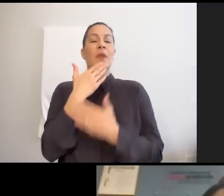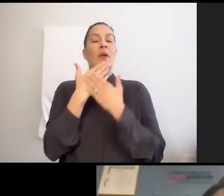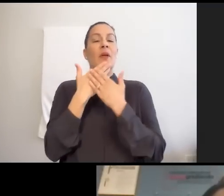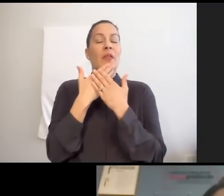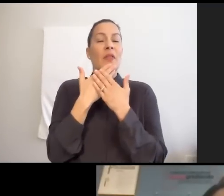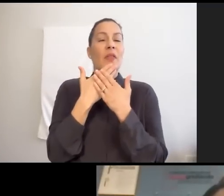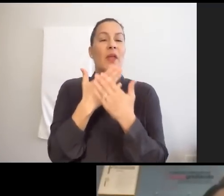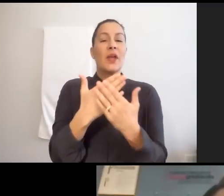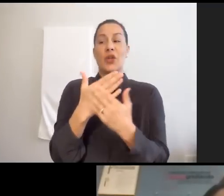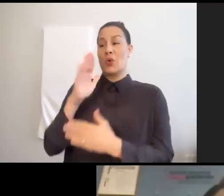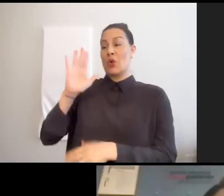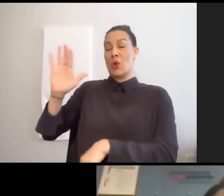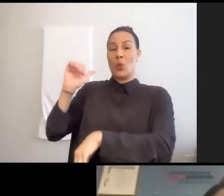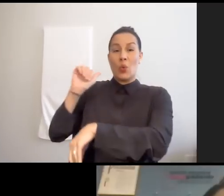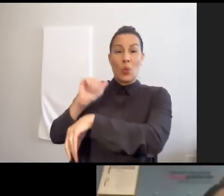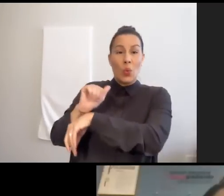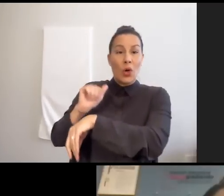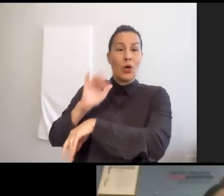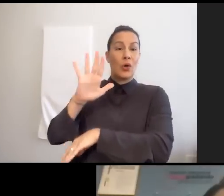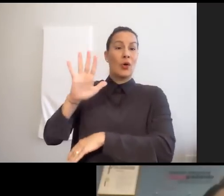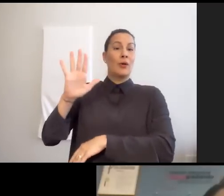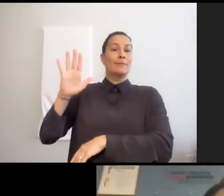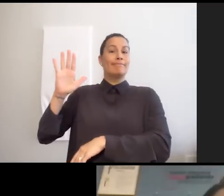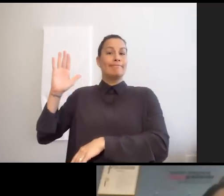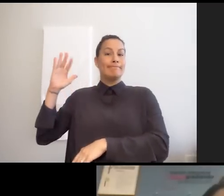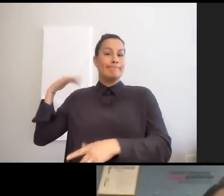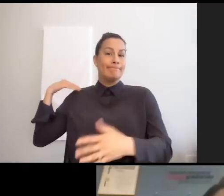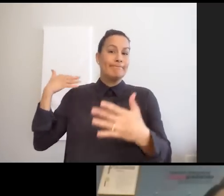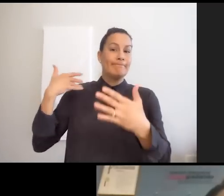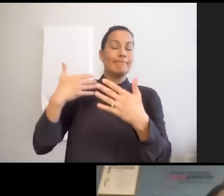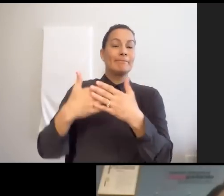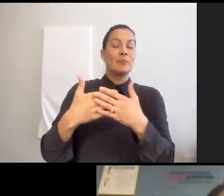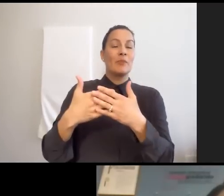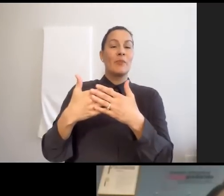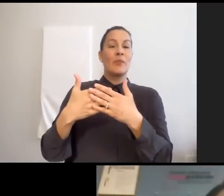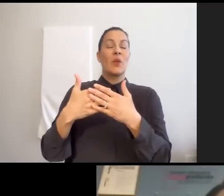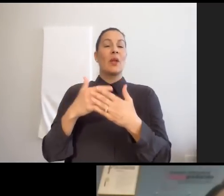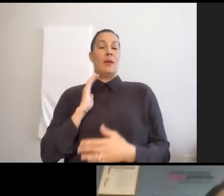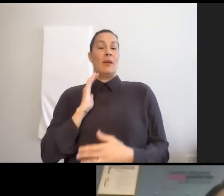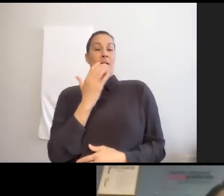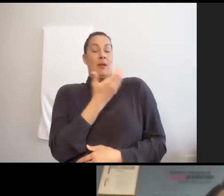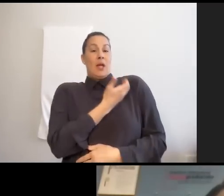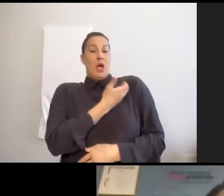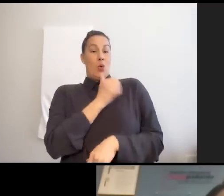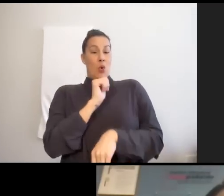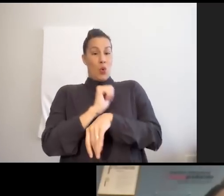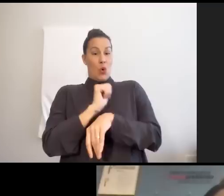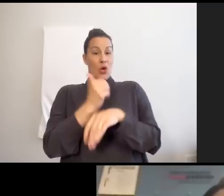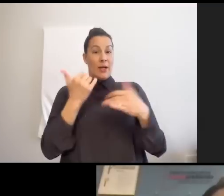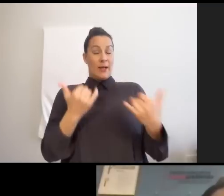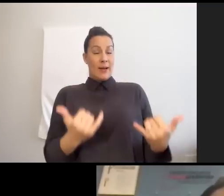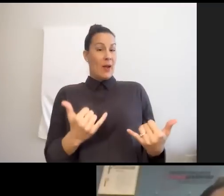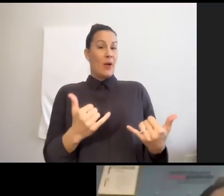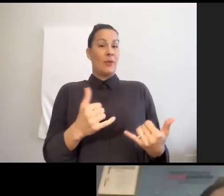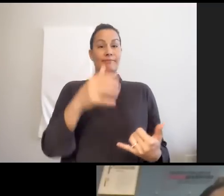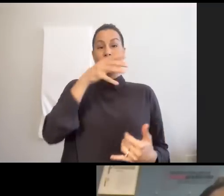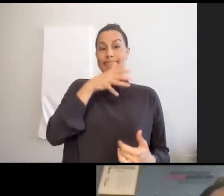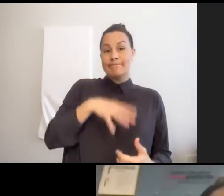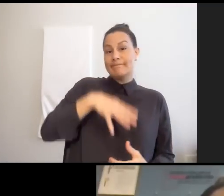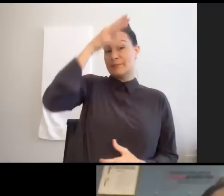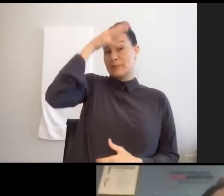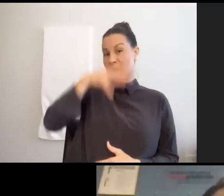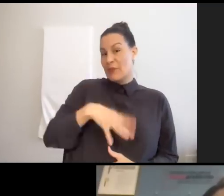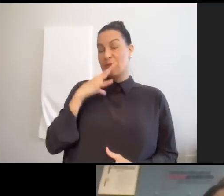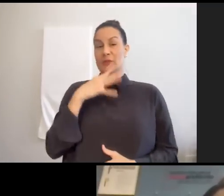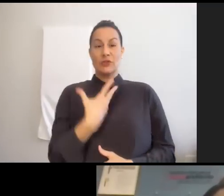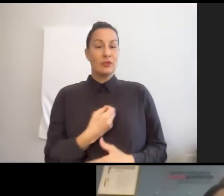work, for her legacy. Let us continue doing that as sex workers, as transgender people, males and females. We have to remember that if we